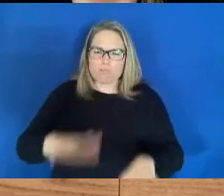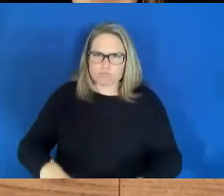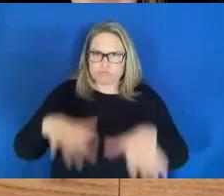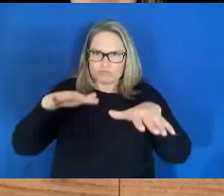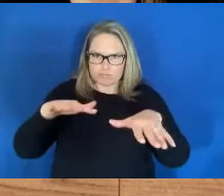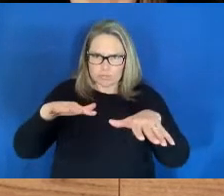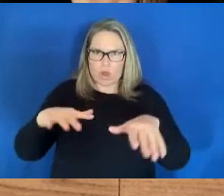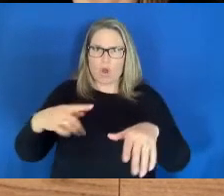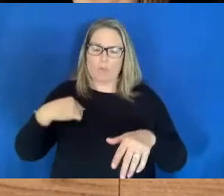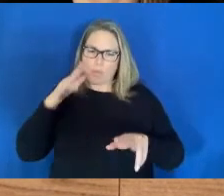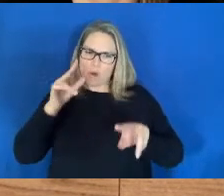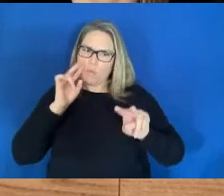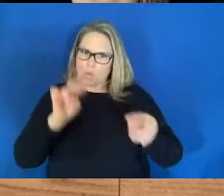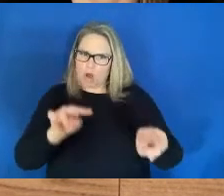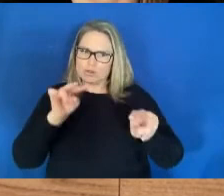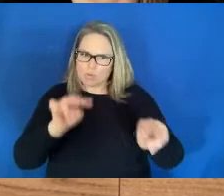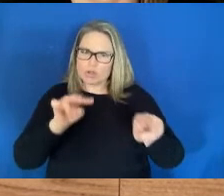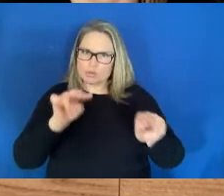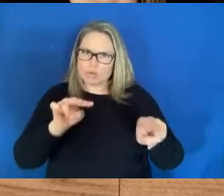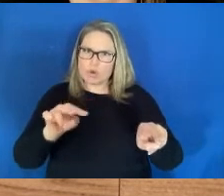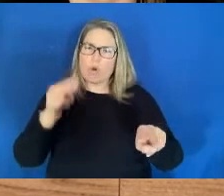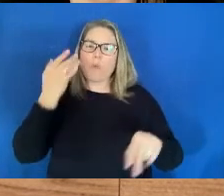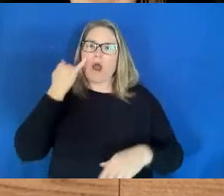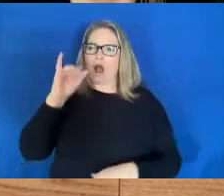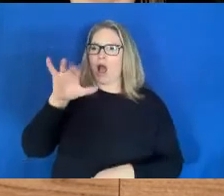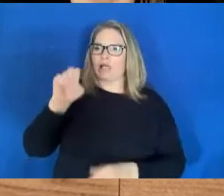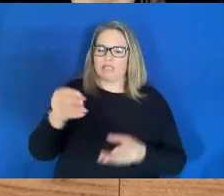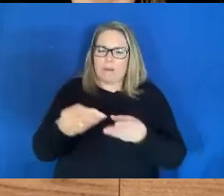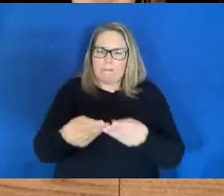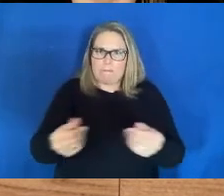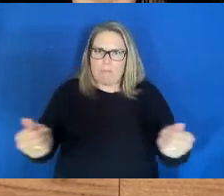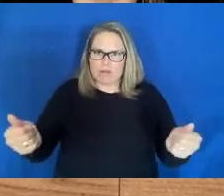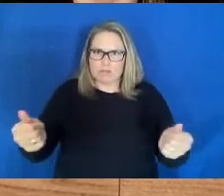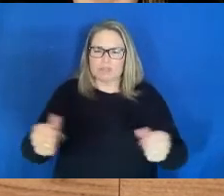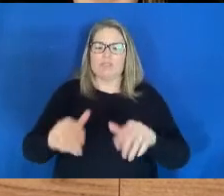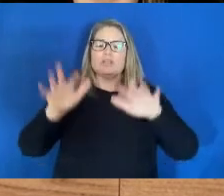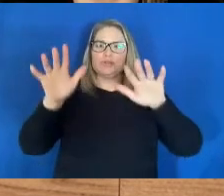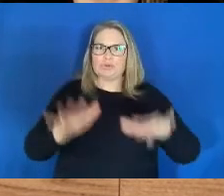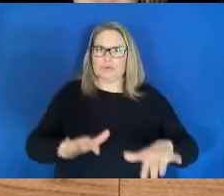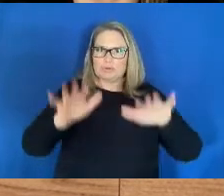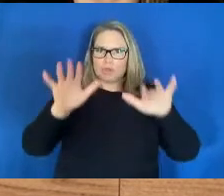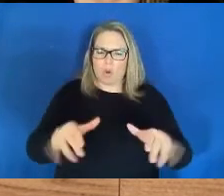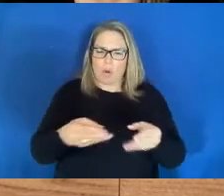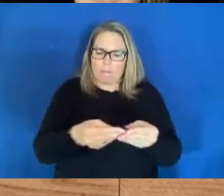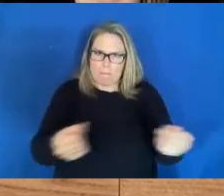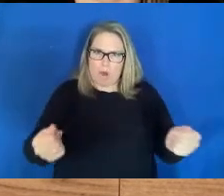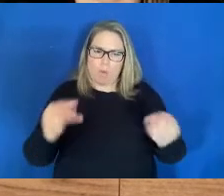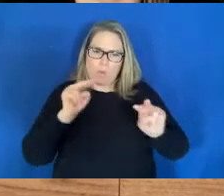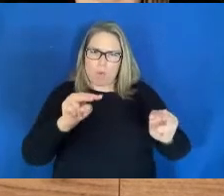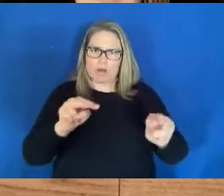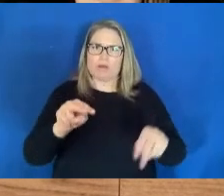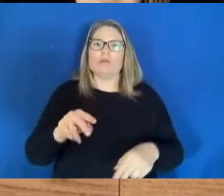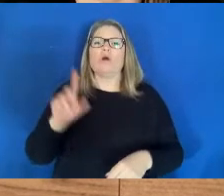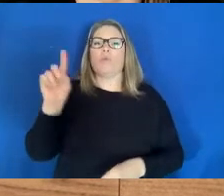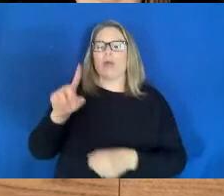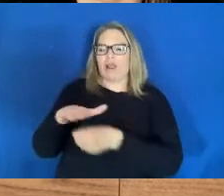very closely the melting ice and snow around the watercourses, particularly the St. John River